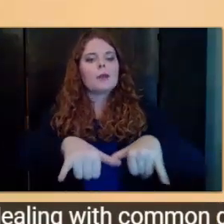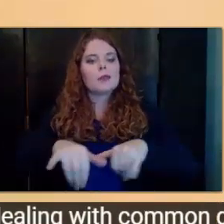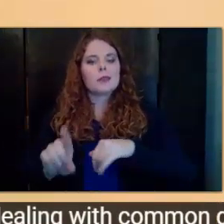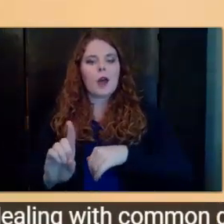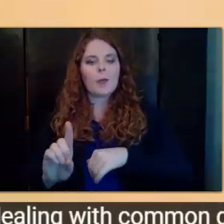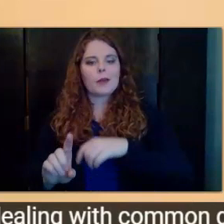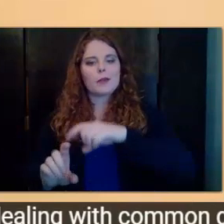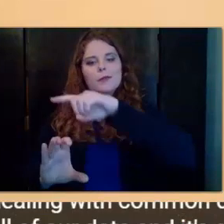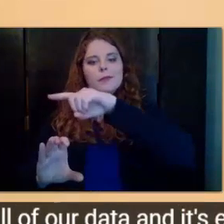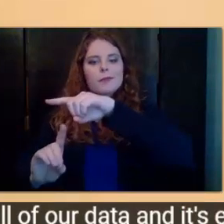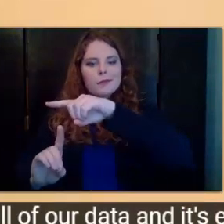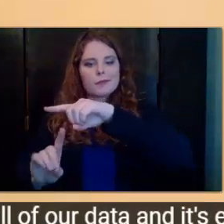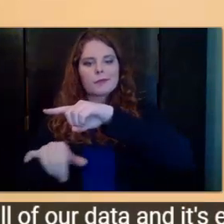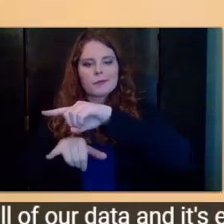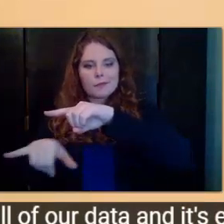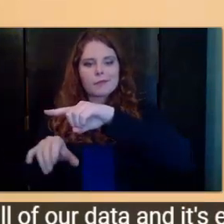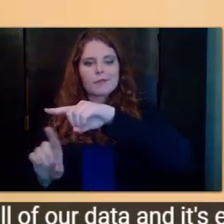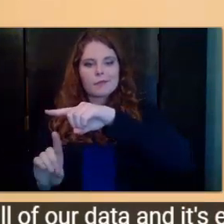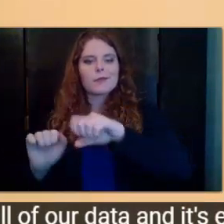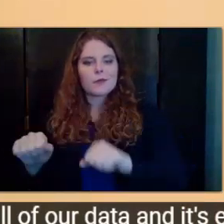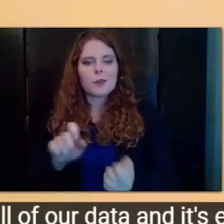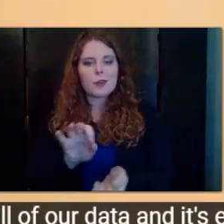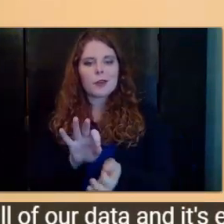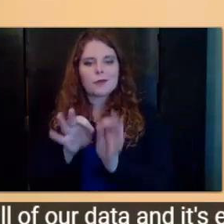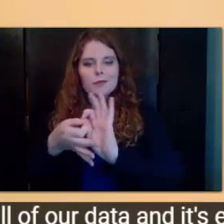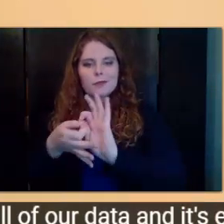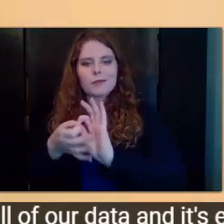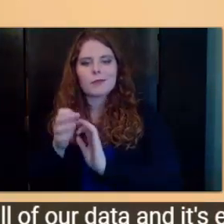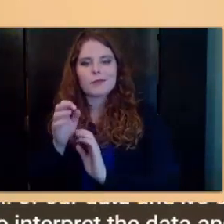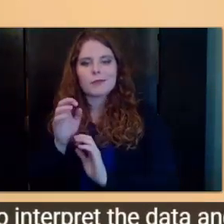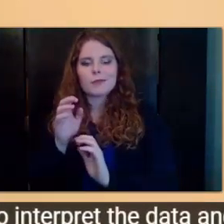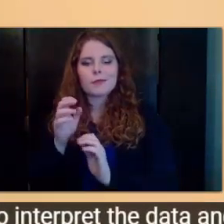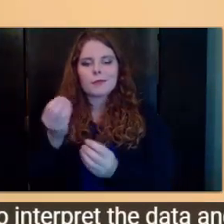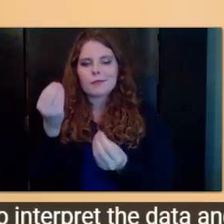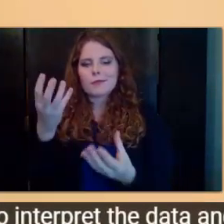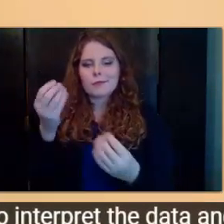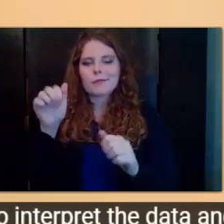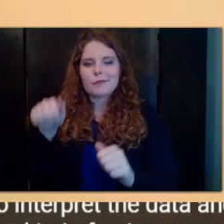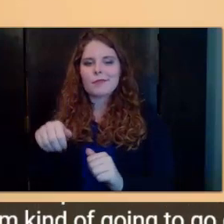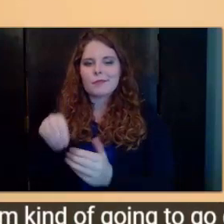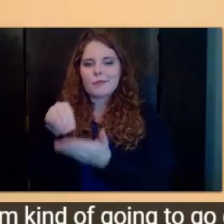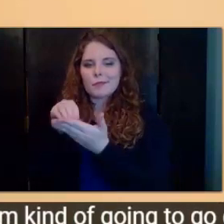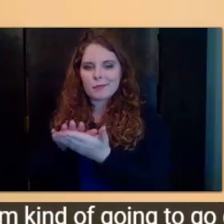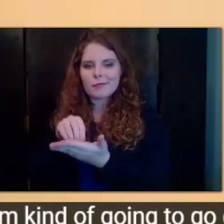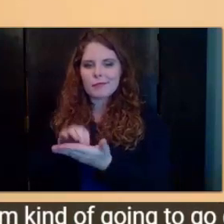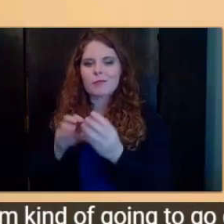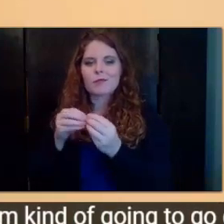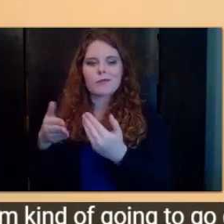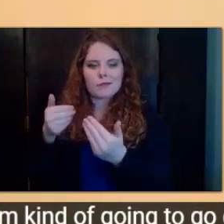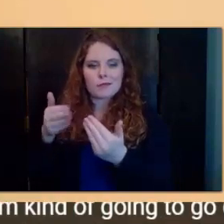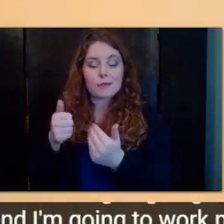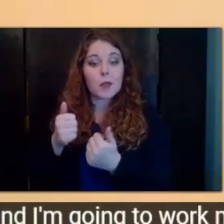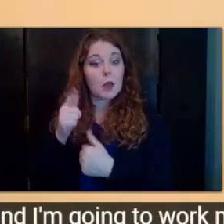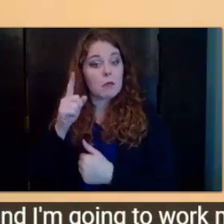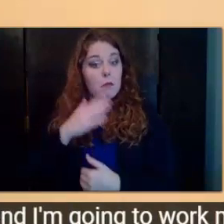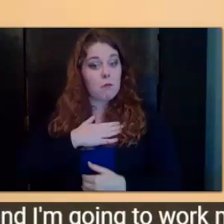of our data, and it's easier for us to interpret the data and track it. So I'm kind of going to go down the list, and I'm going to work my math